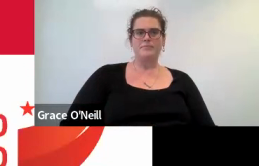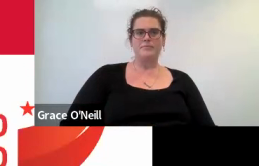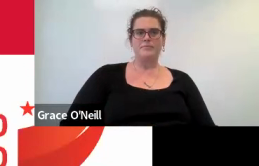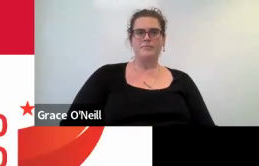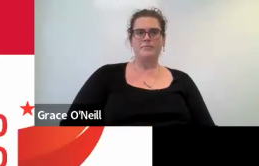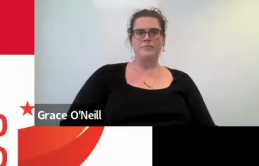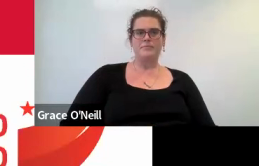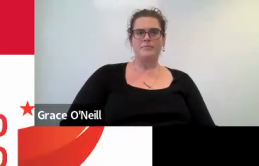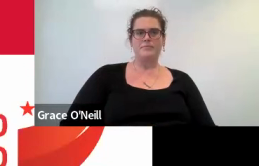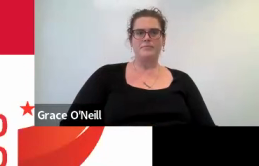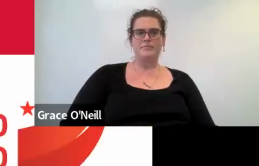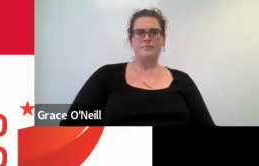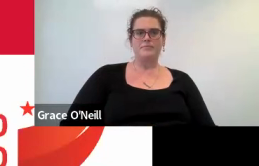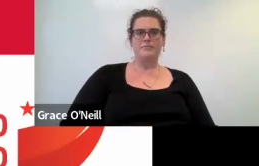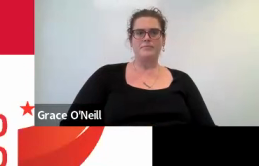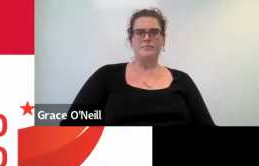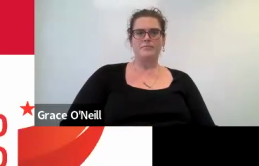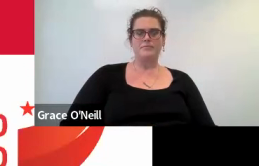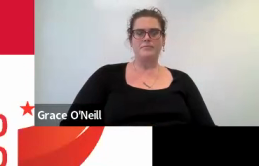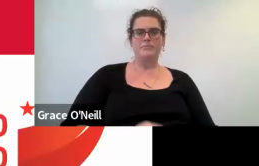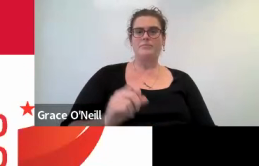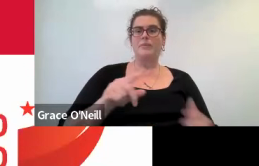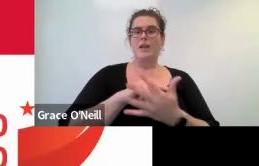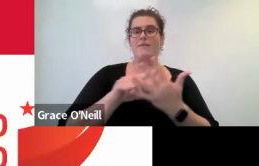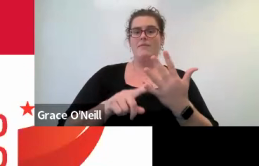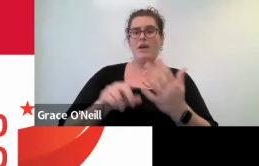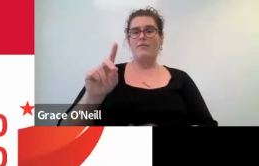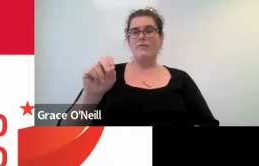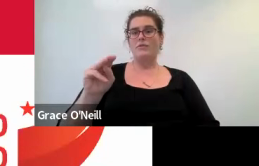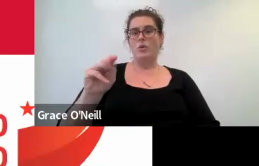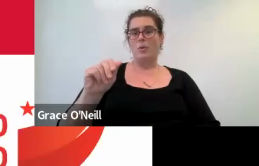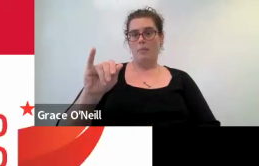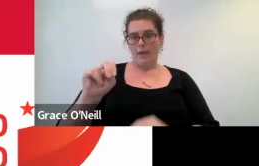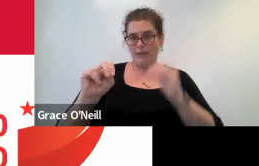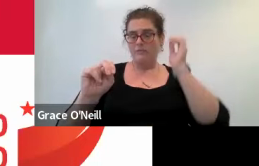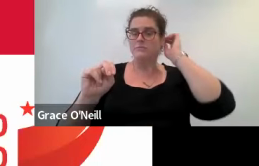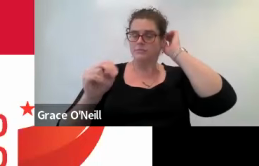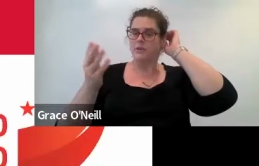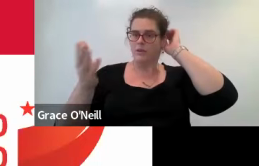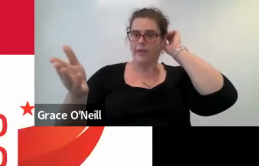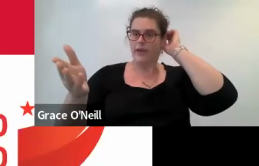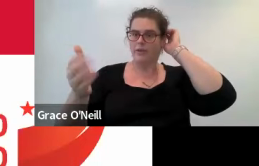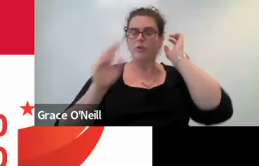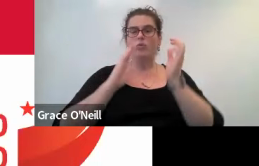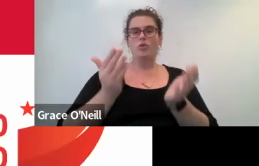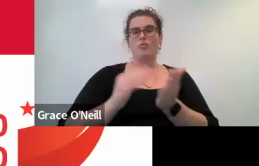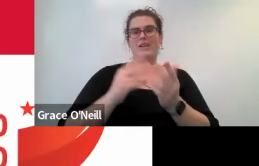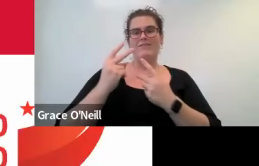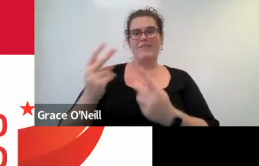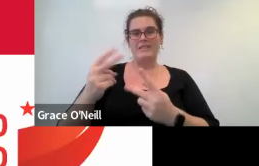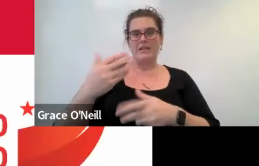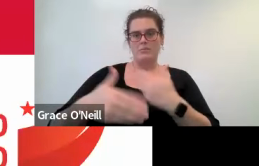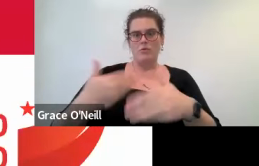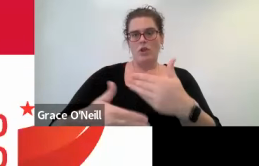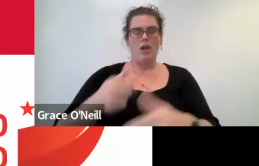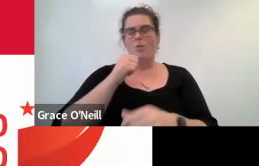All right, and so the 5 domains are listed on the screen. We'll revisit them as we move along, so I'm not going to go through each of them